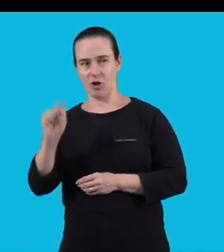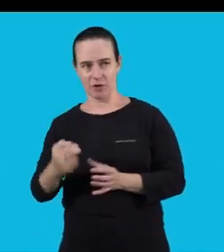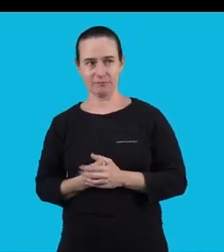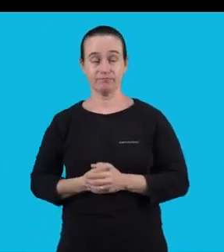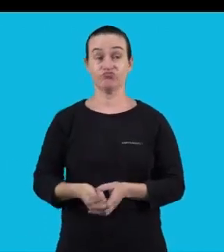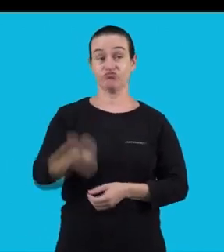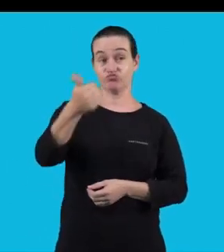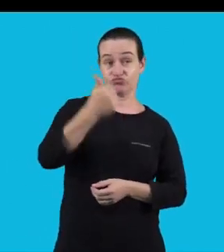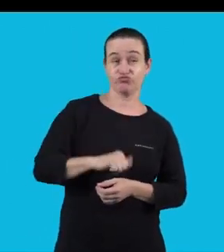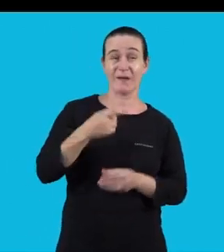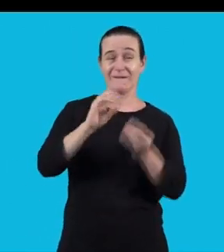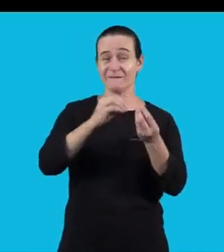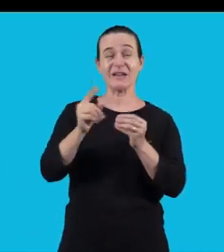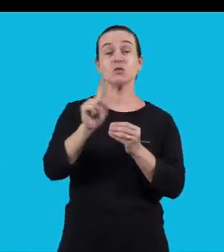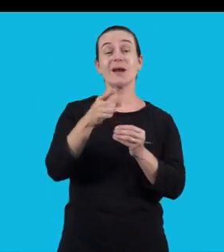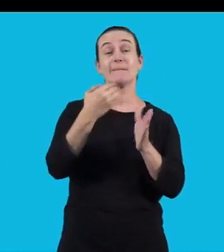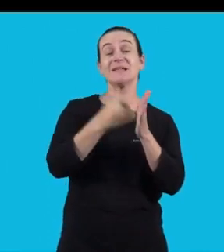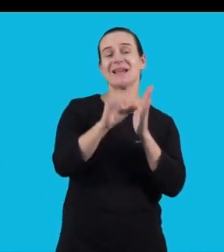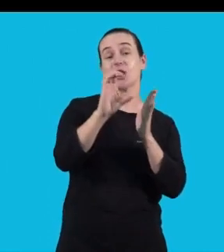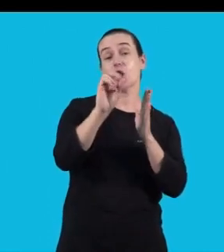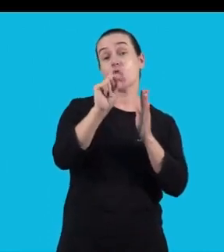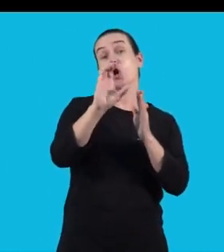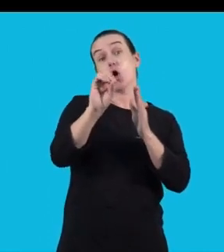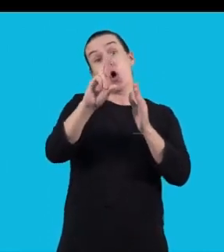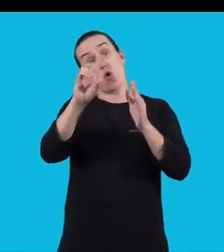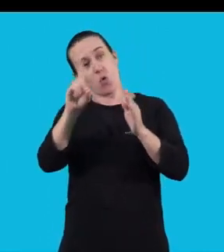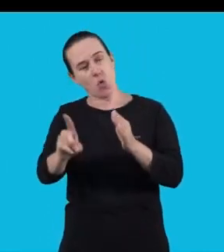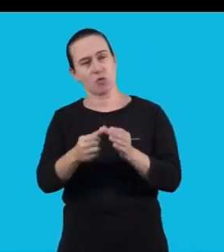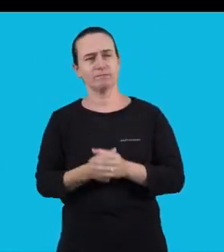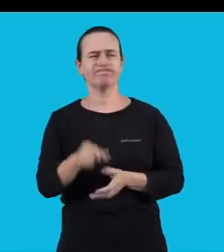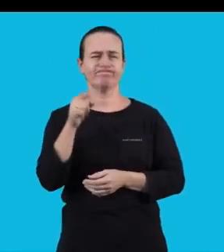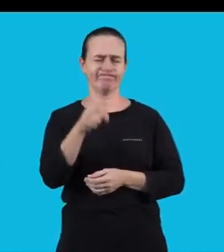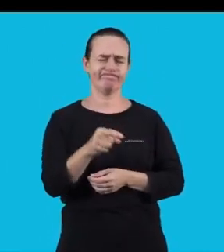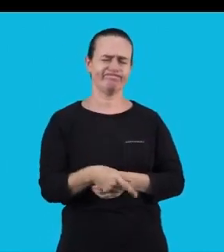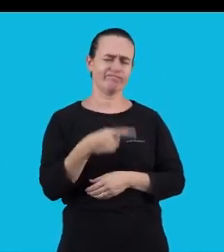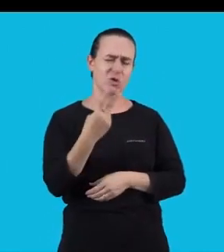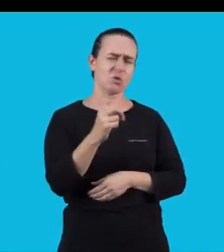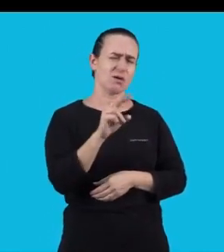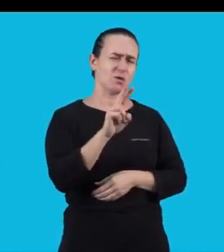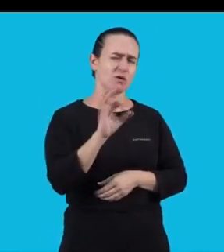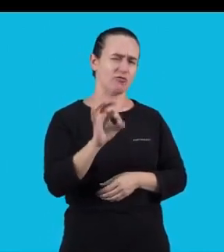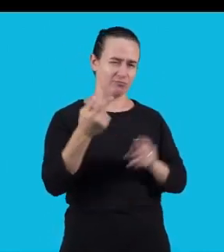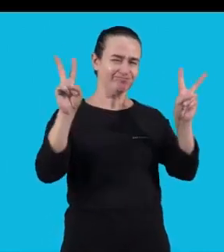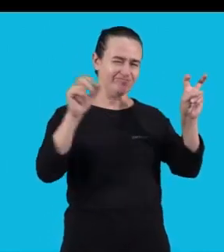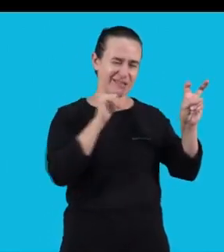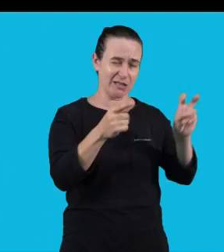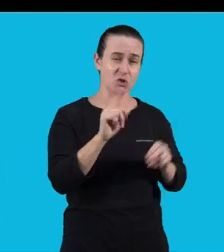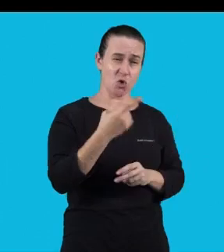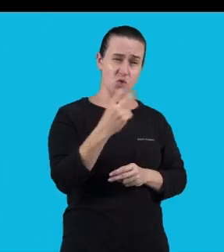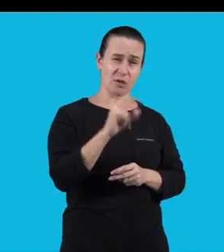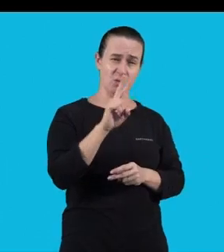Correct the Concord error in paragraph 2. So here, according to a 2023 study by Statista